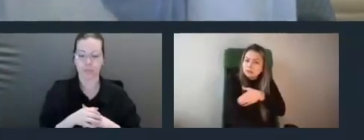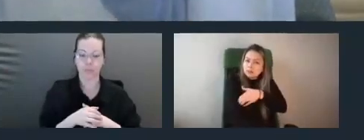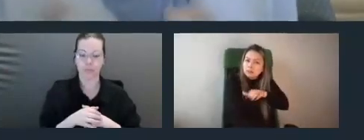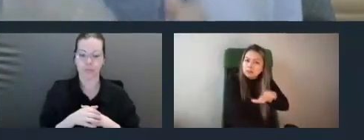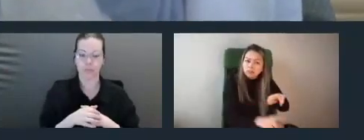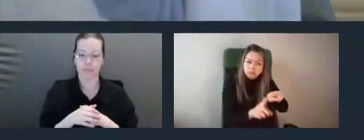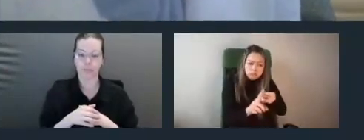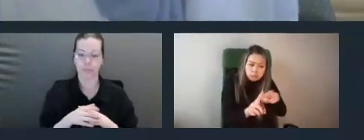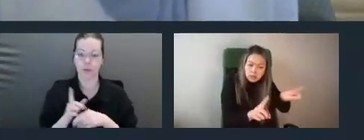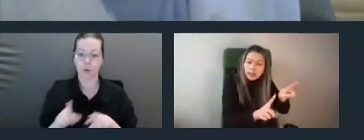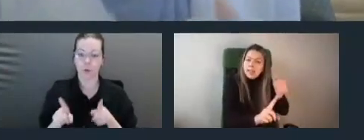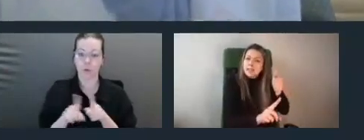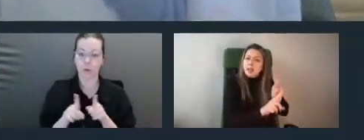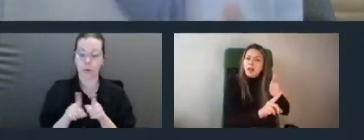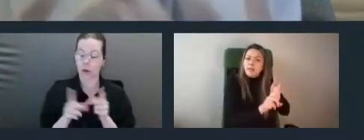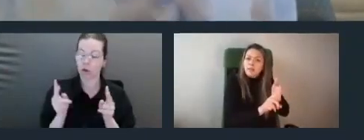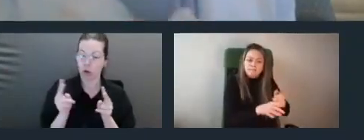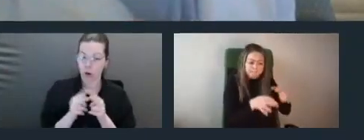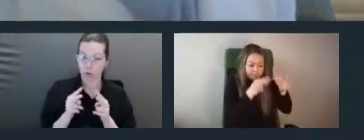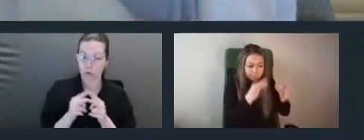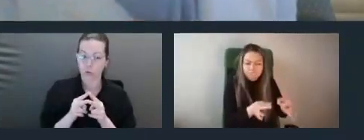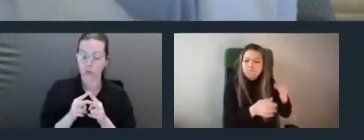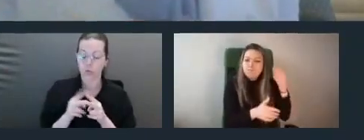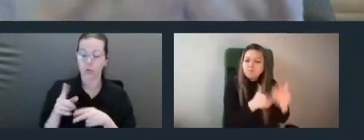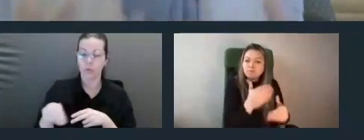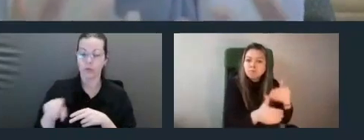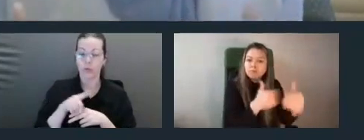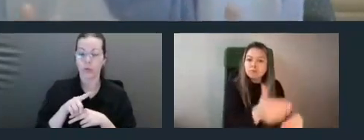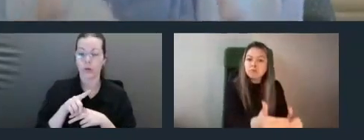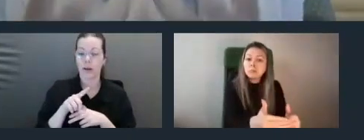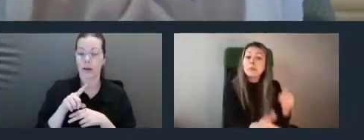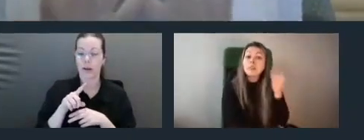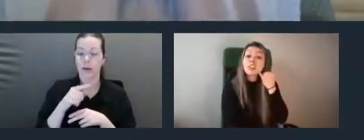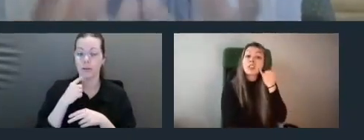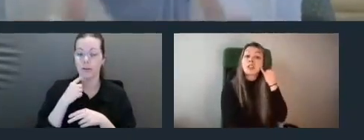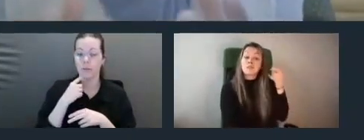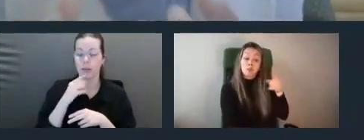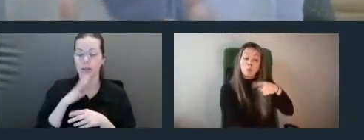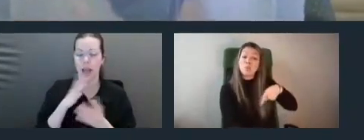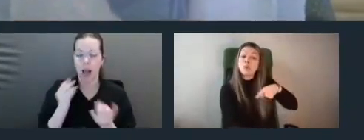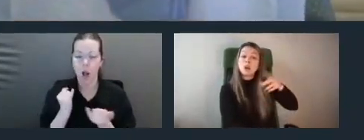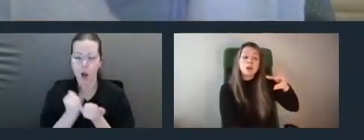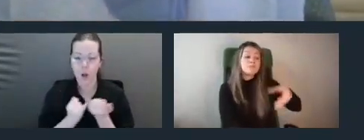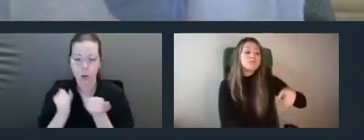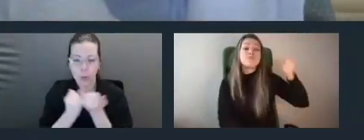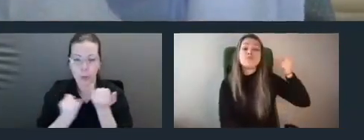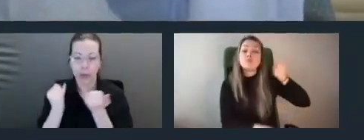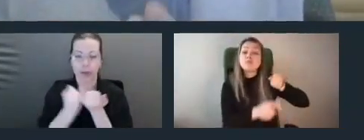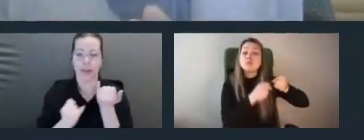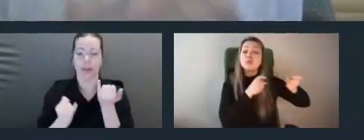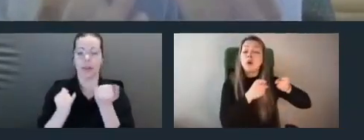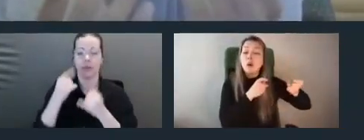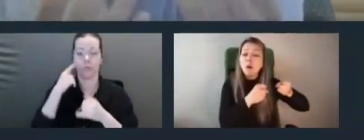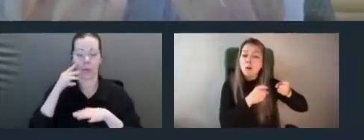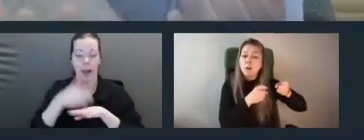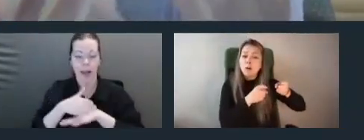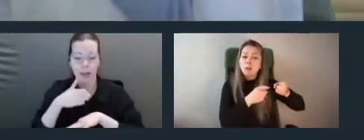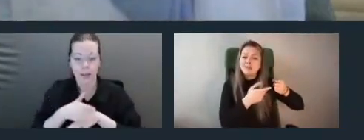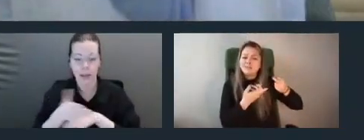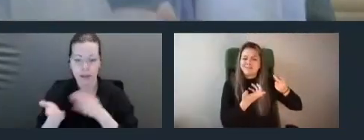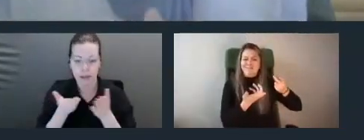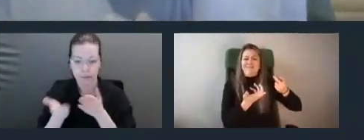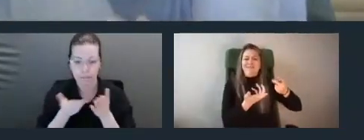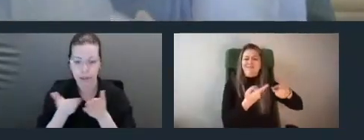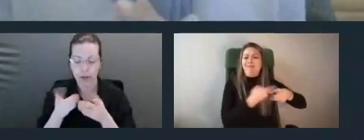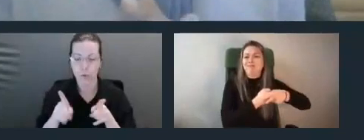for them to contribute and to access information, we're taking away a major part of their agency. And so the